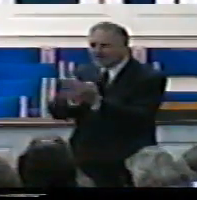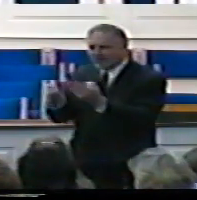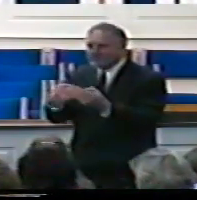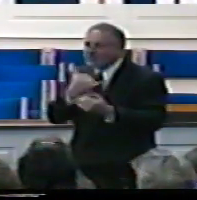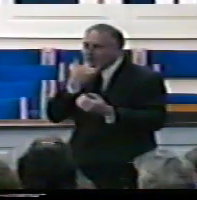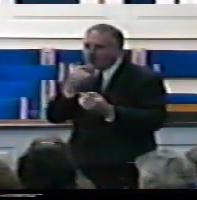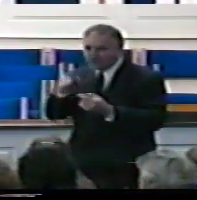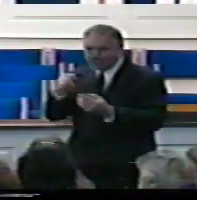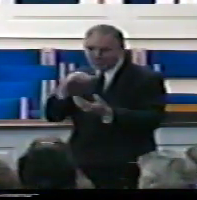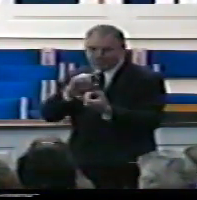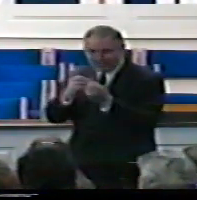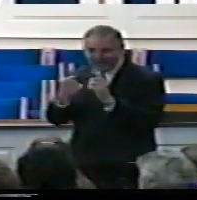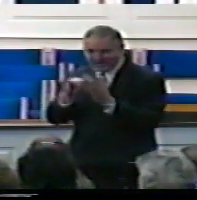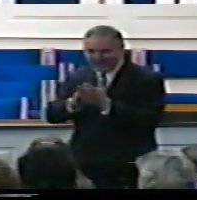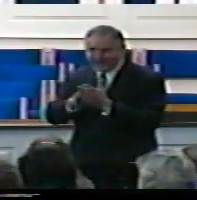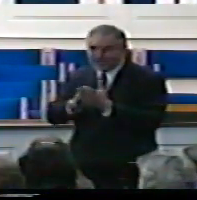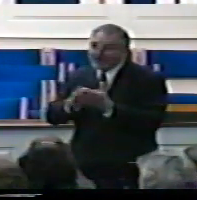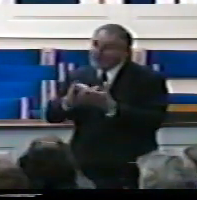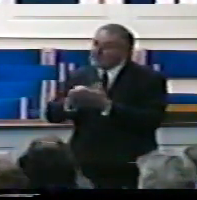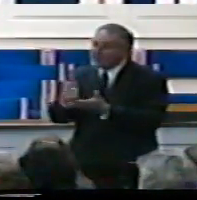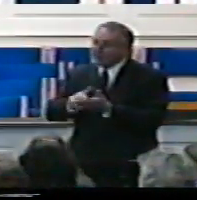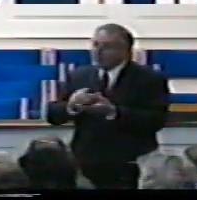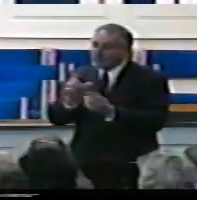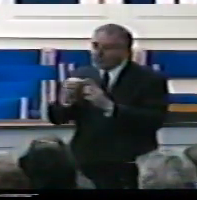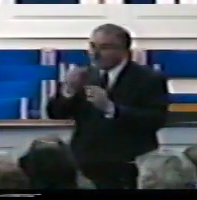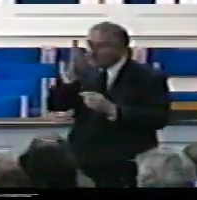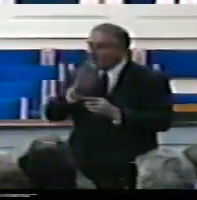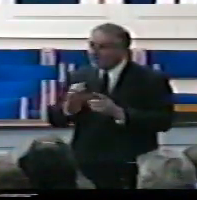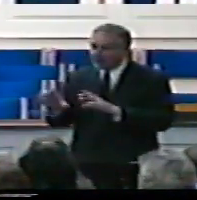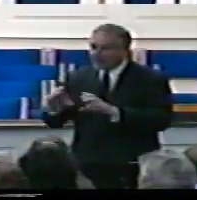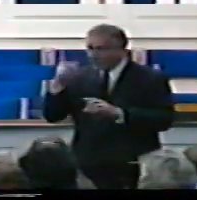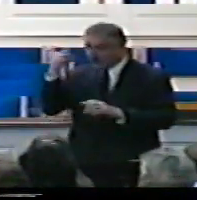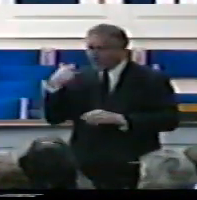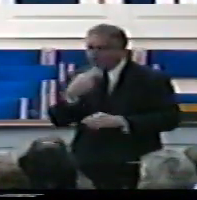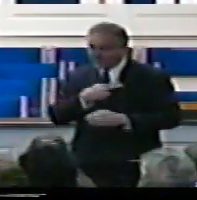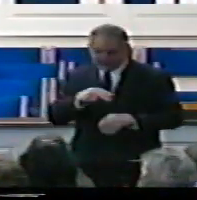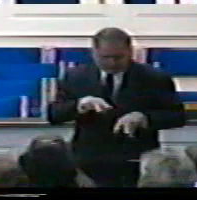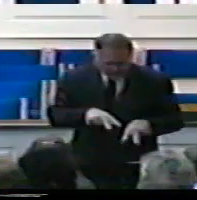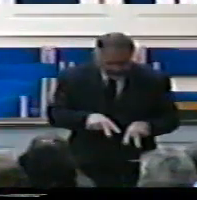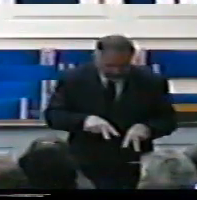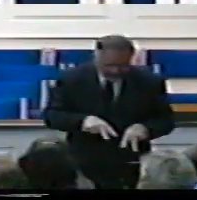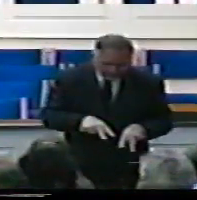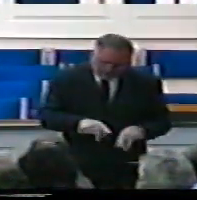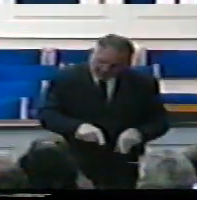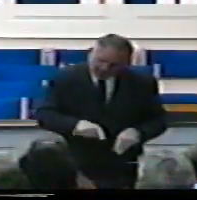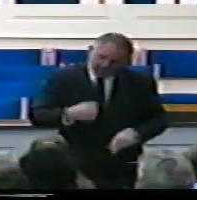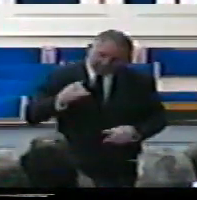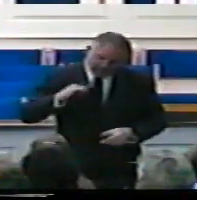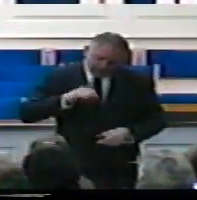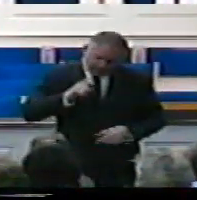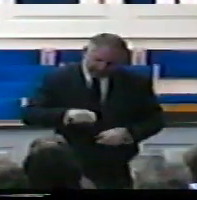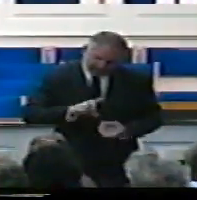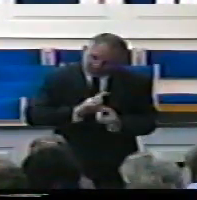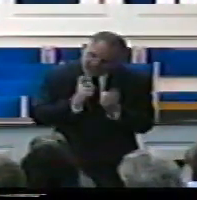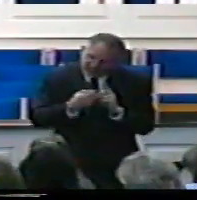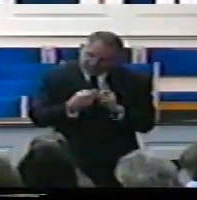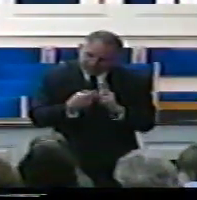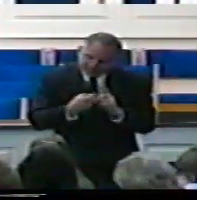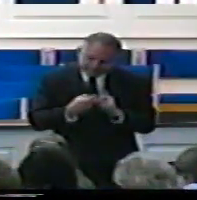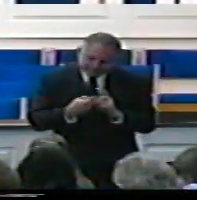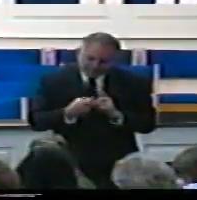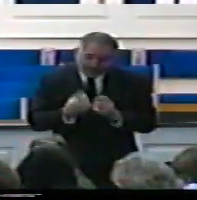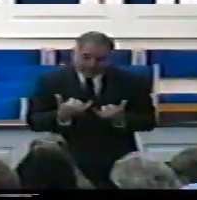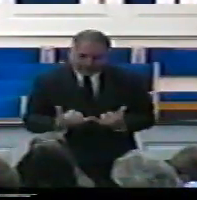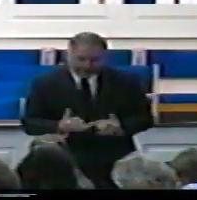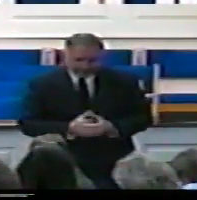truth. You start changing your life to conform the word of God. That's our setting apart, our sanctification. And then lastly, in verse number 18 with me, please, let me